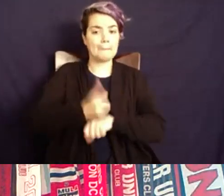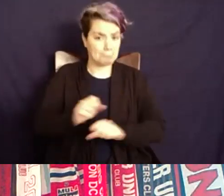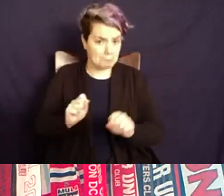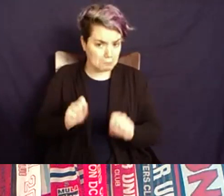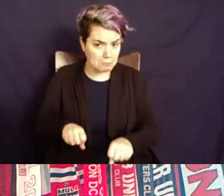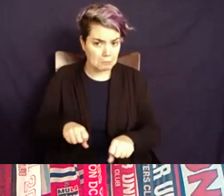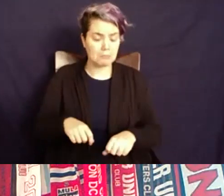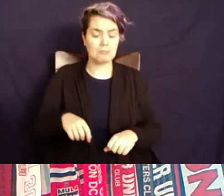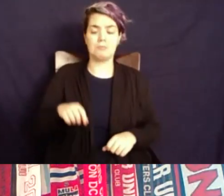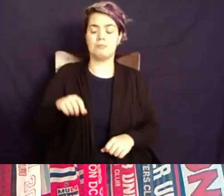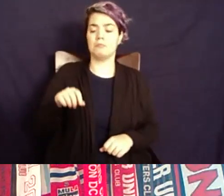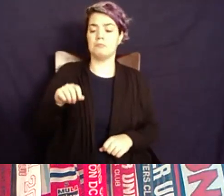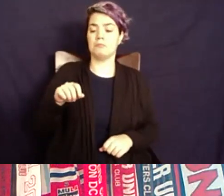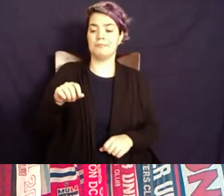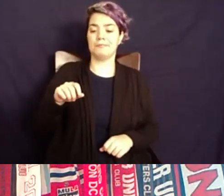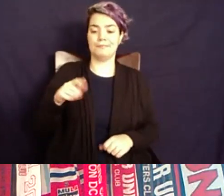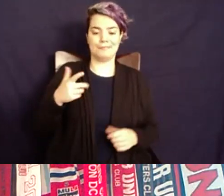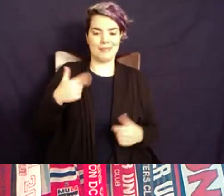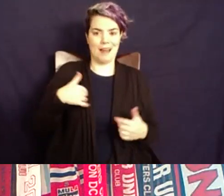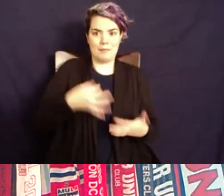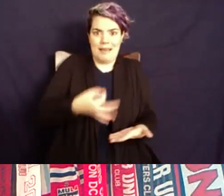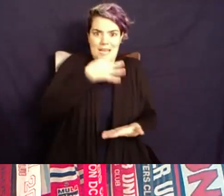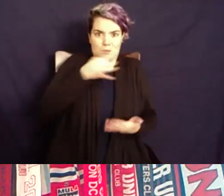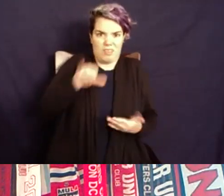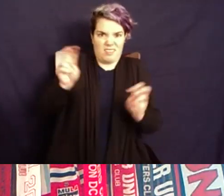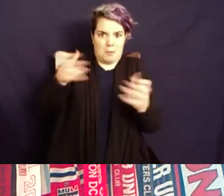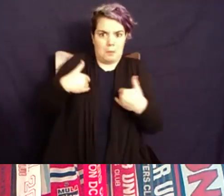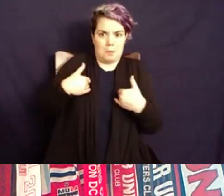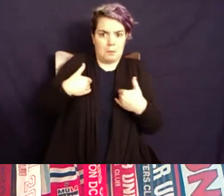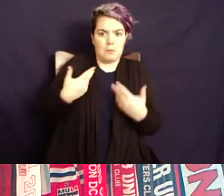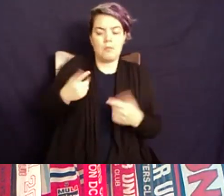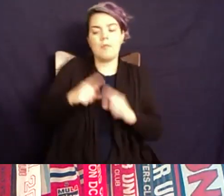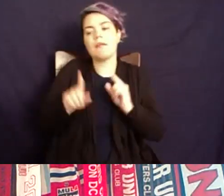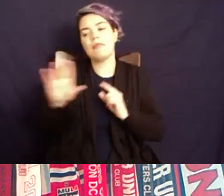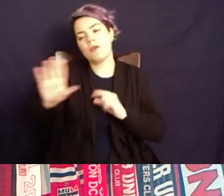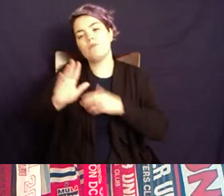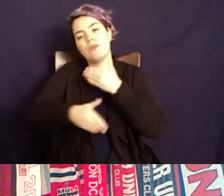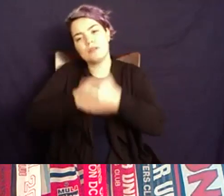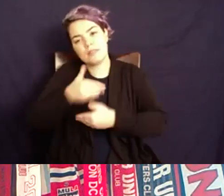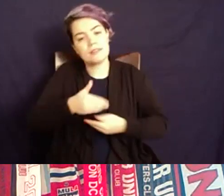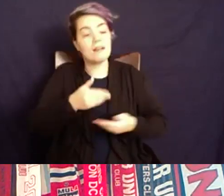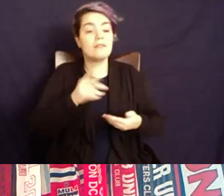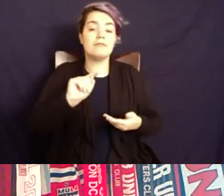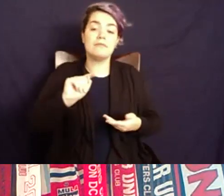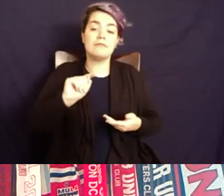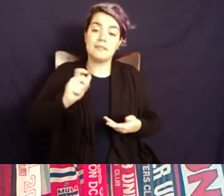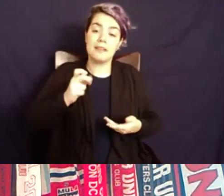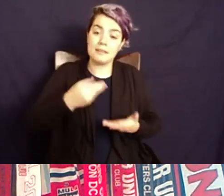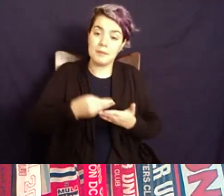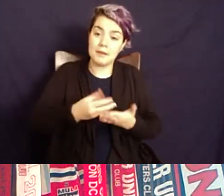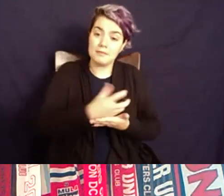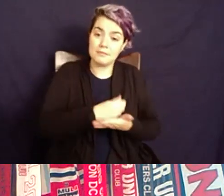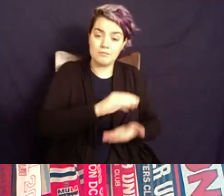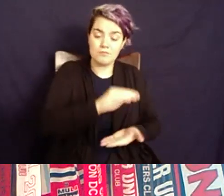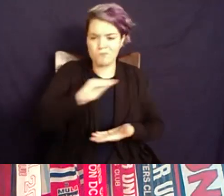when they have their processes of kind of allocating units